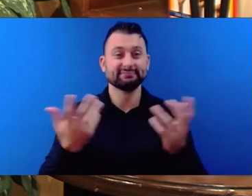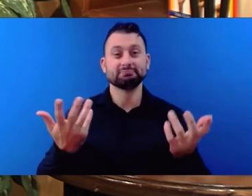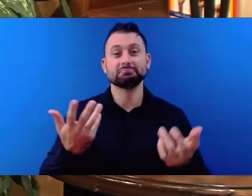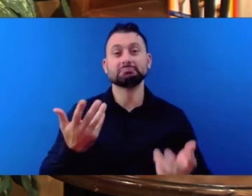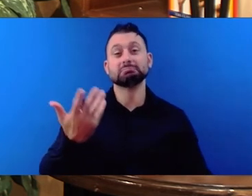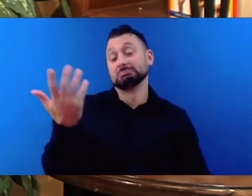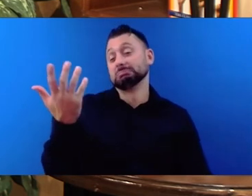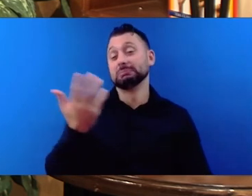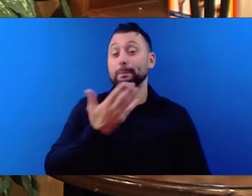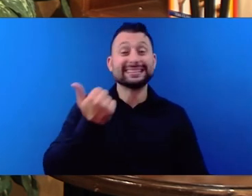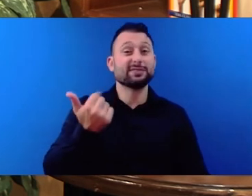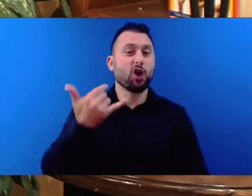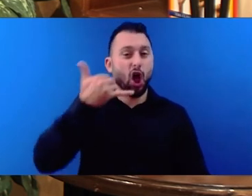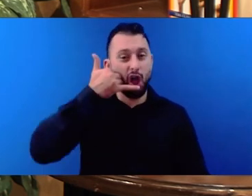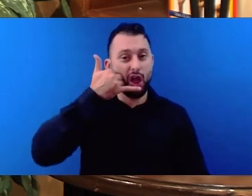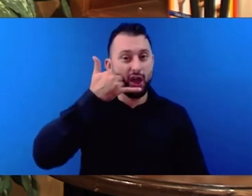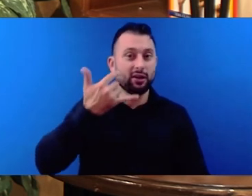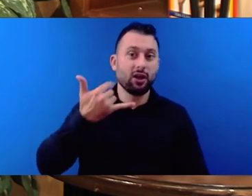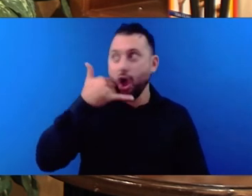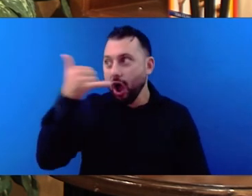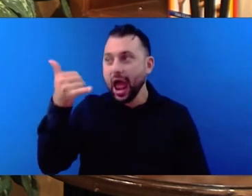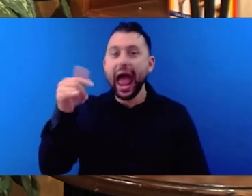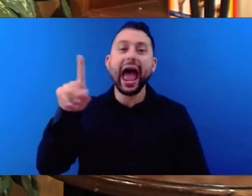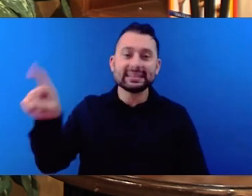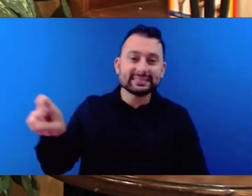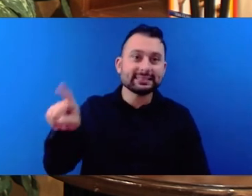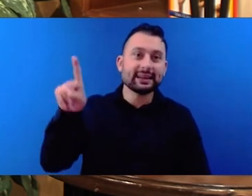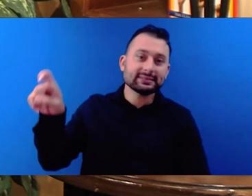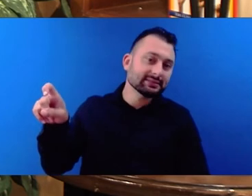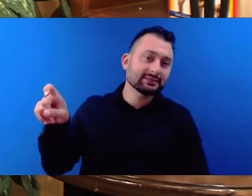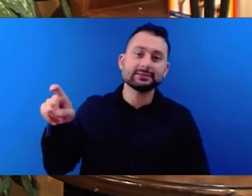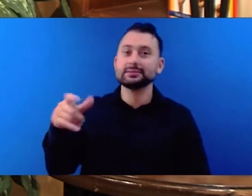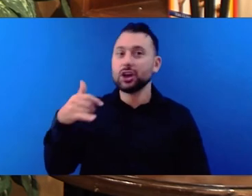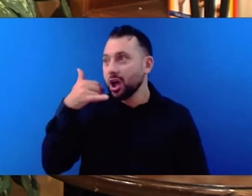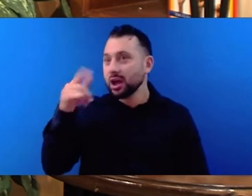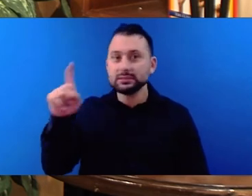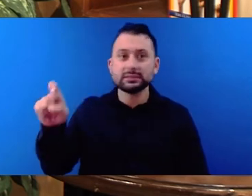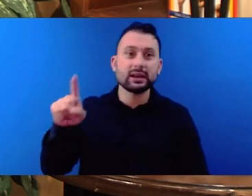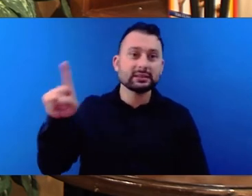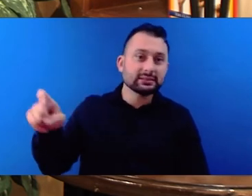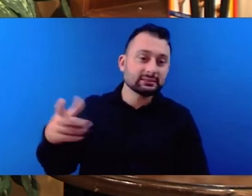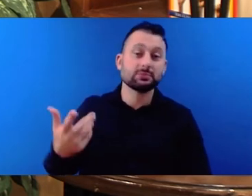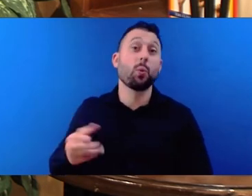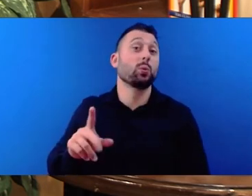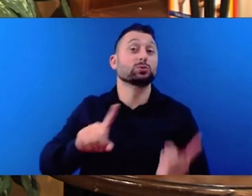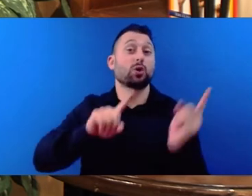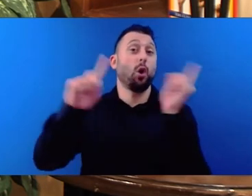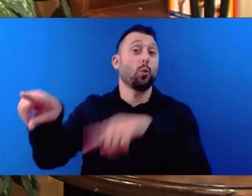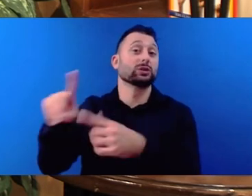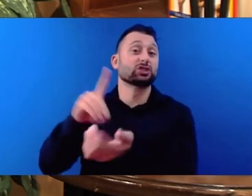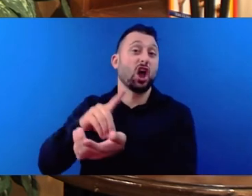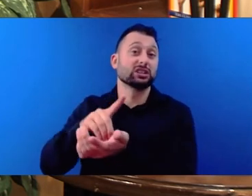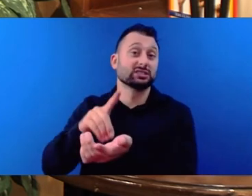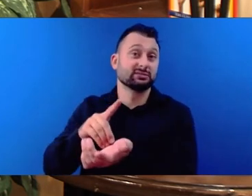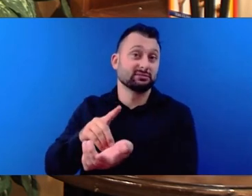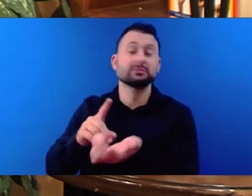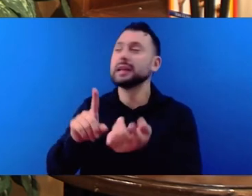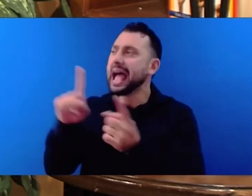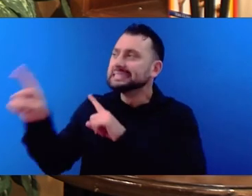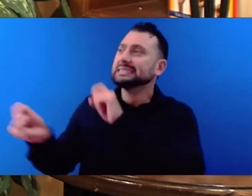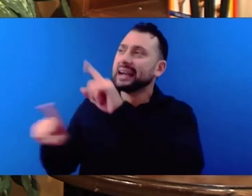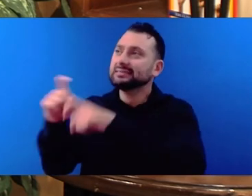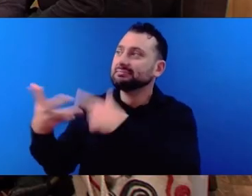be in person in a visit where you could get most of your education.